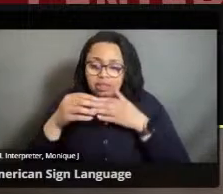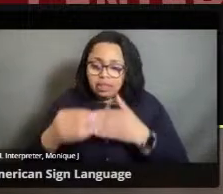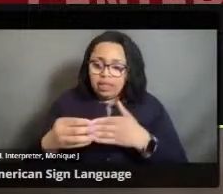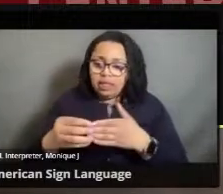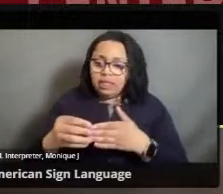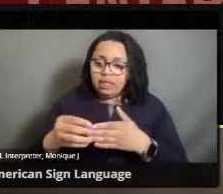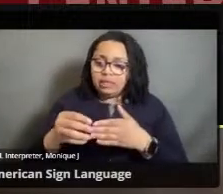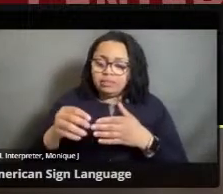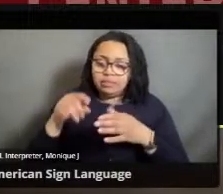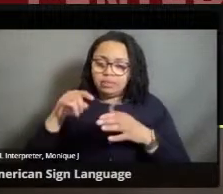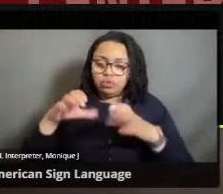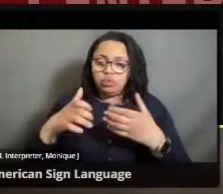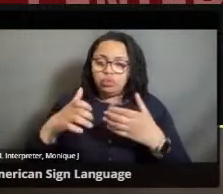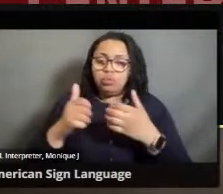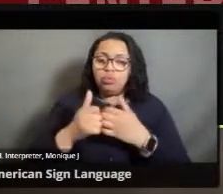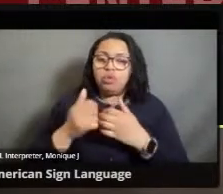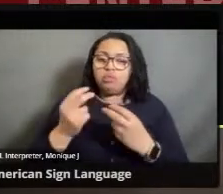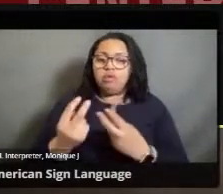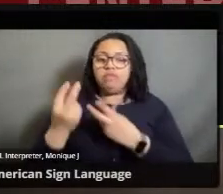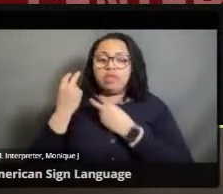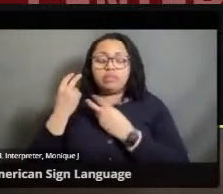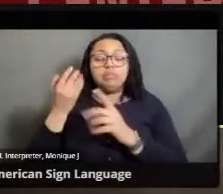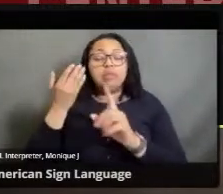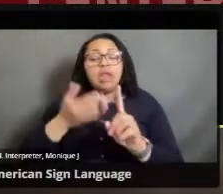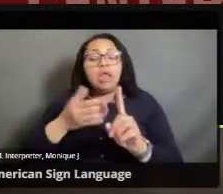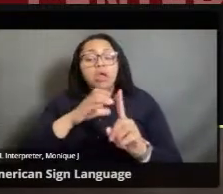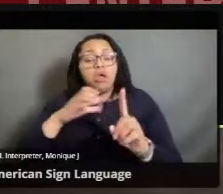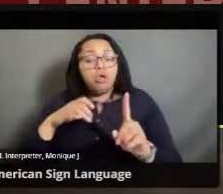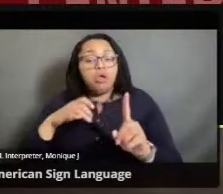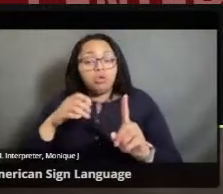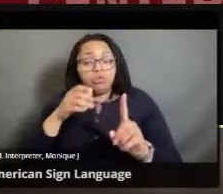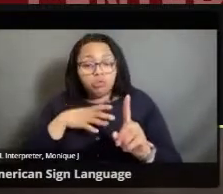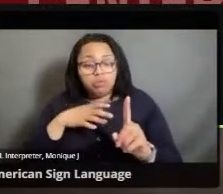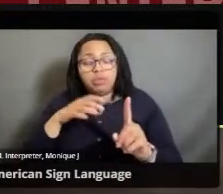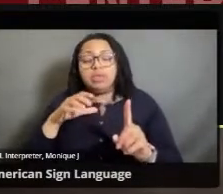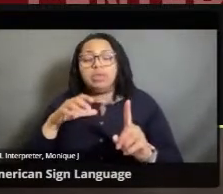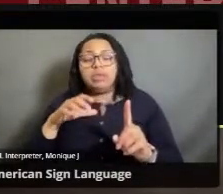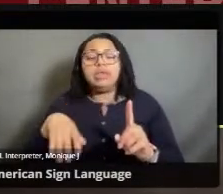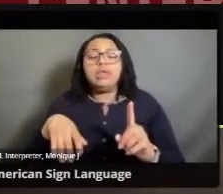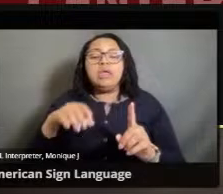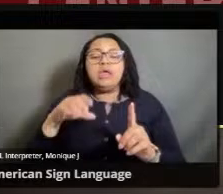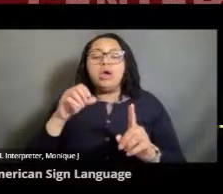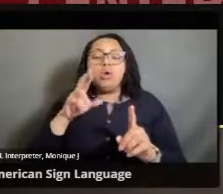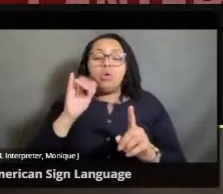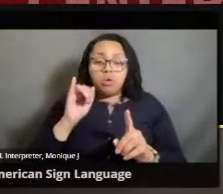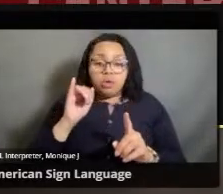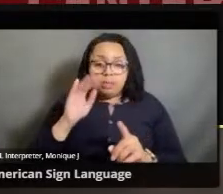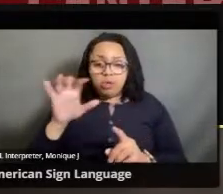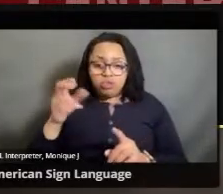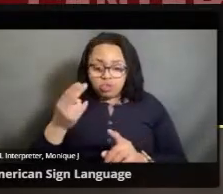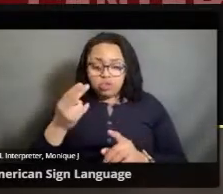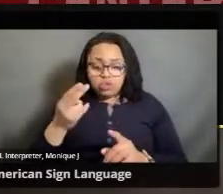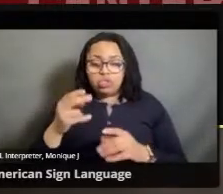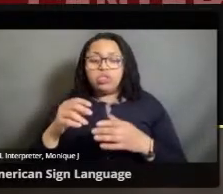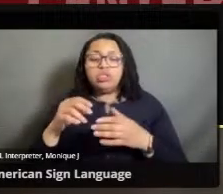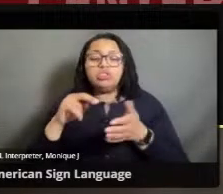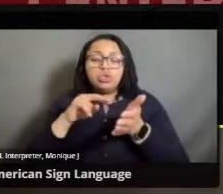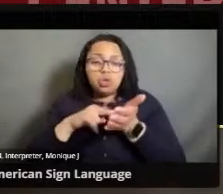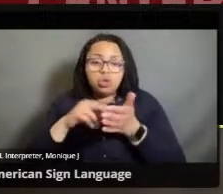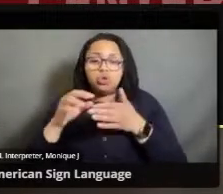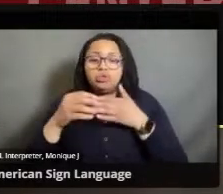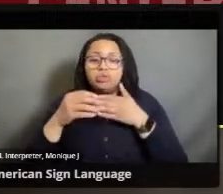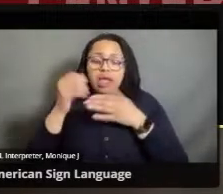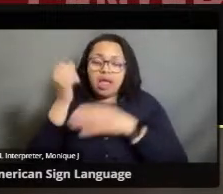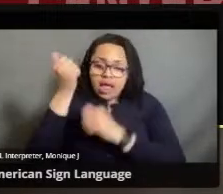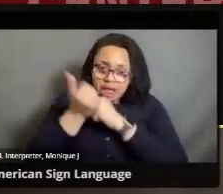So Congresswoman Cori Bush is a registered nurse, community activist, organizer, and ordained pastor